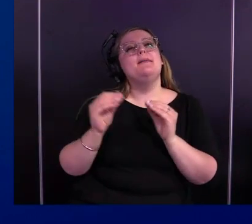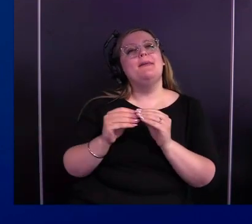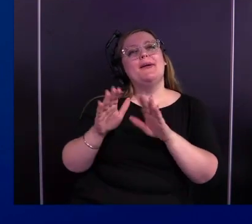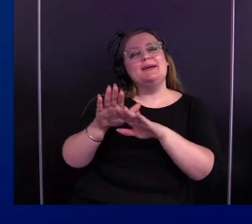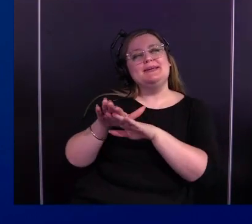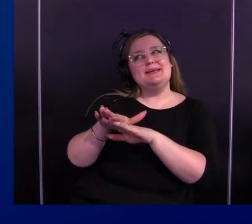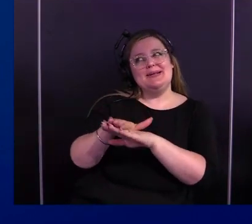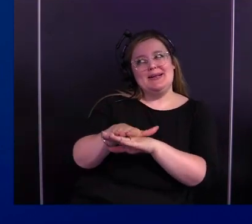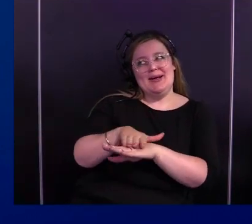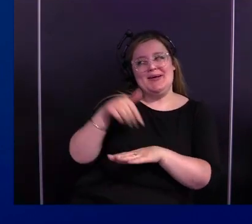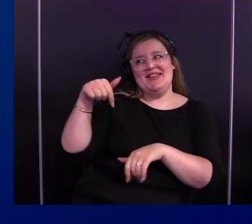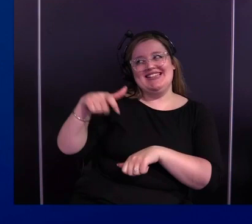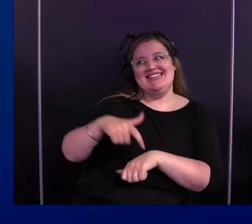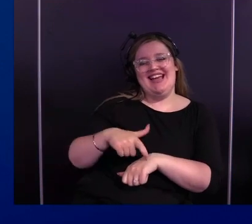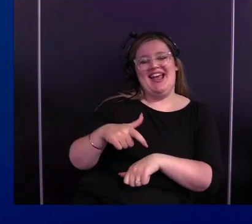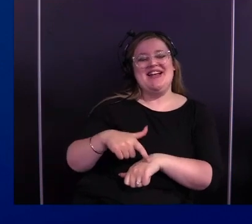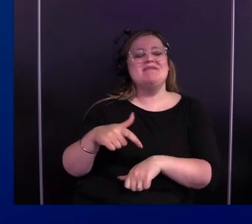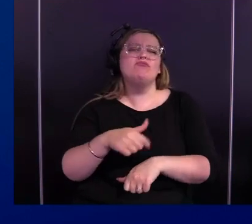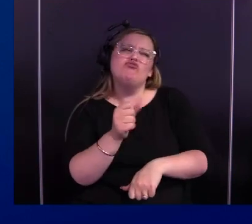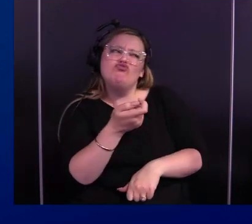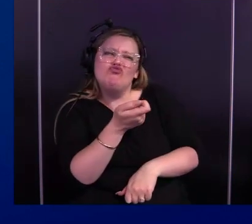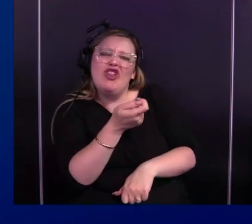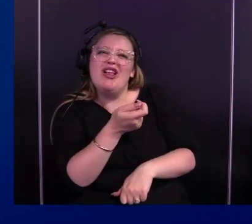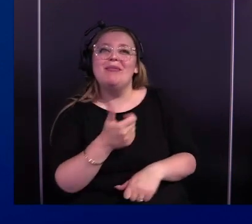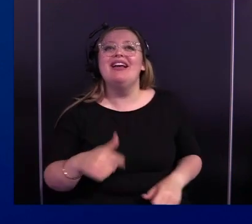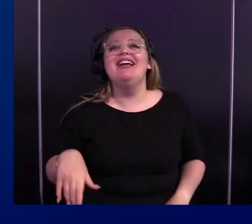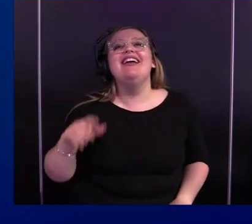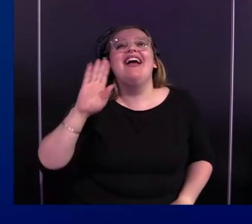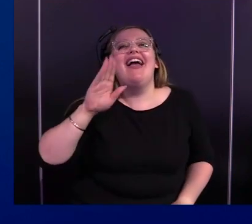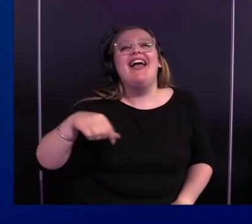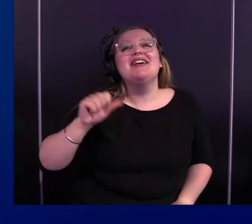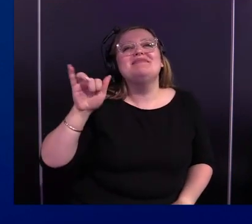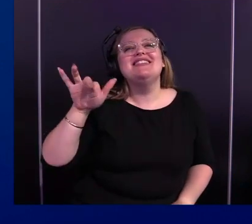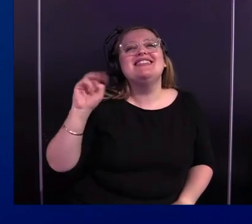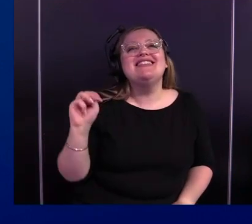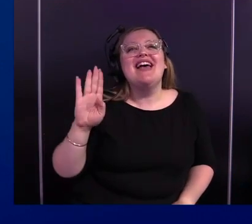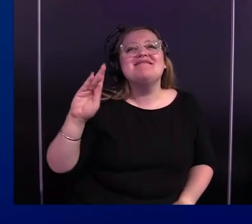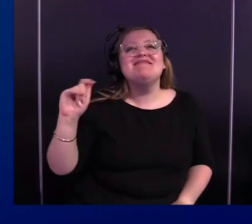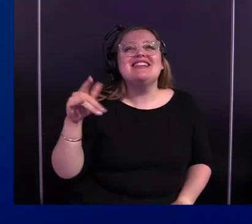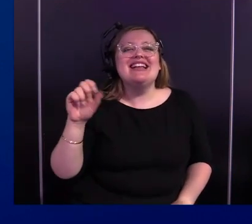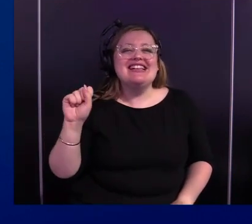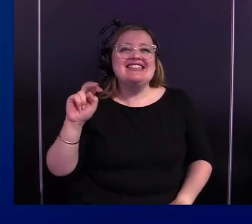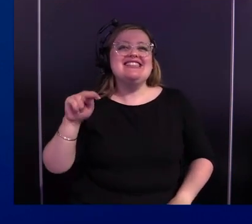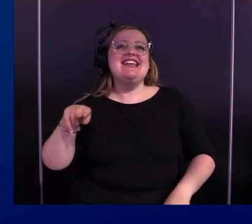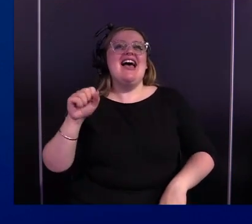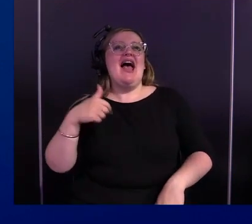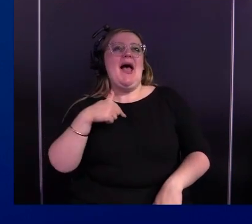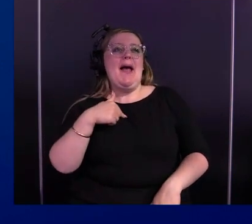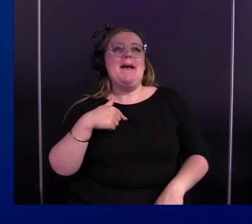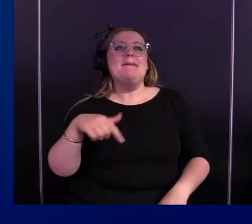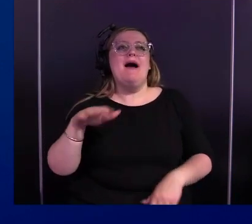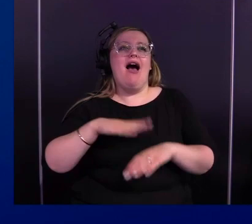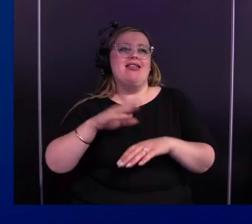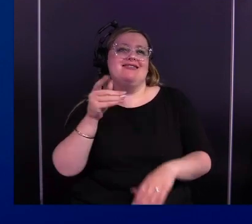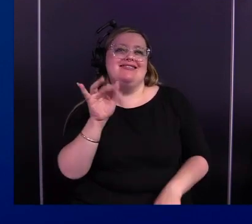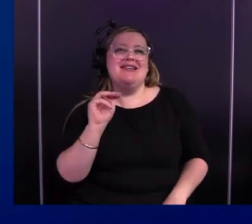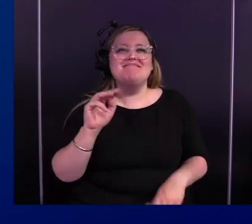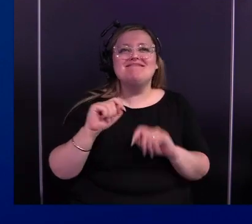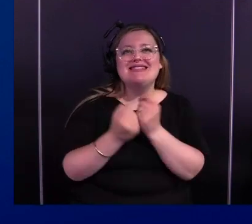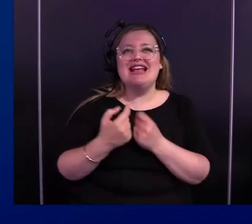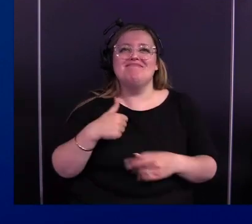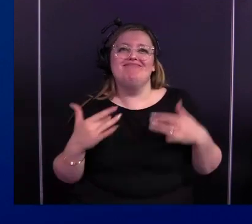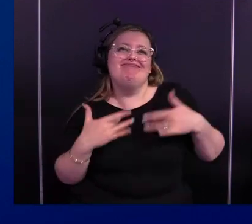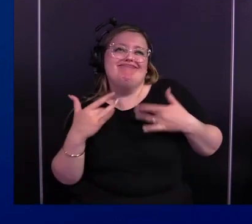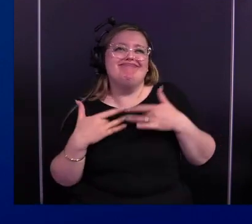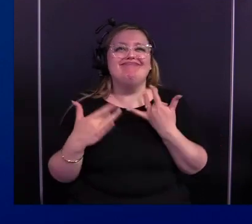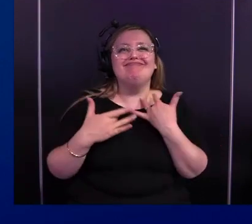yeah. And Sam. Yeah, hey, everybody. I'm Sam Biggins. I'm a principal solutions architect on the Jam team. Just excited to come talk to you all